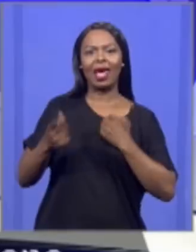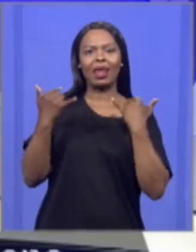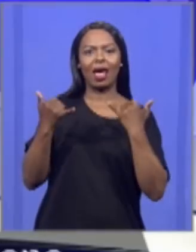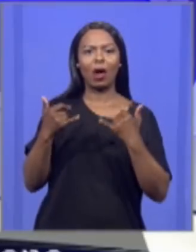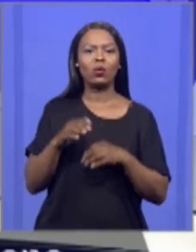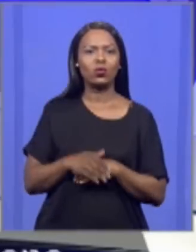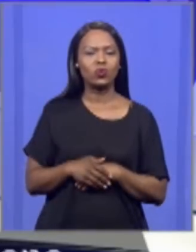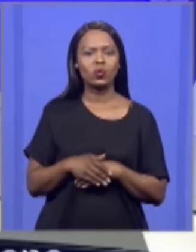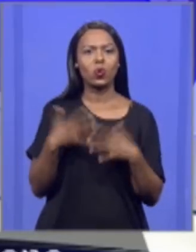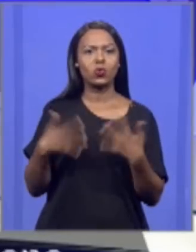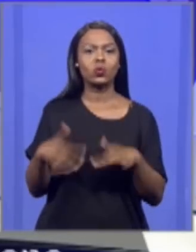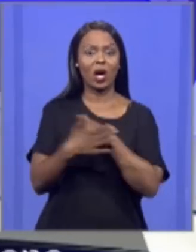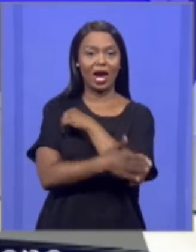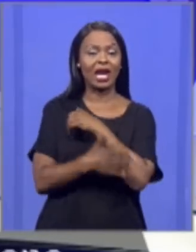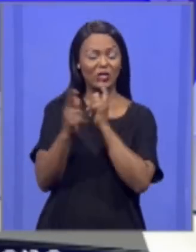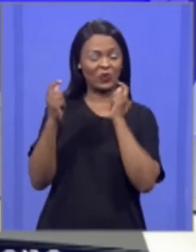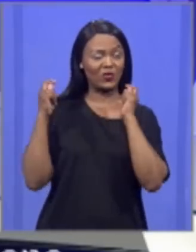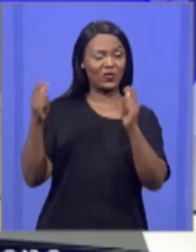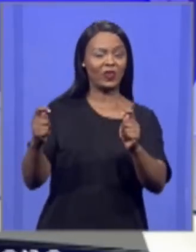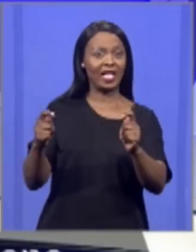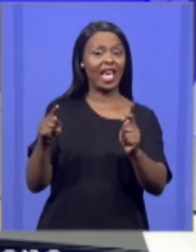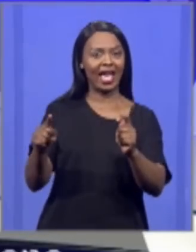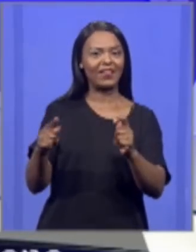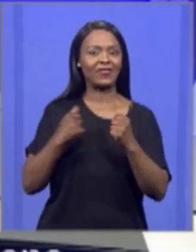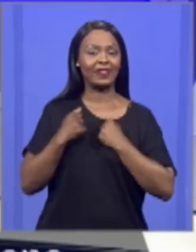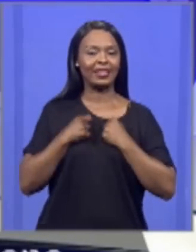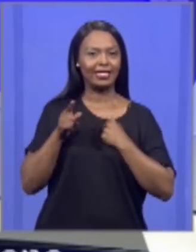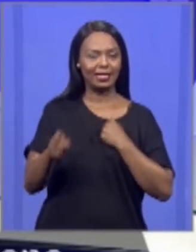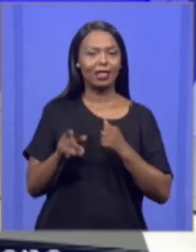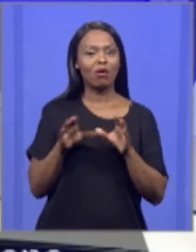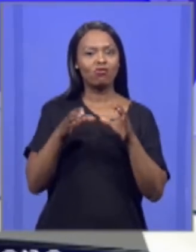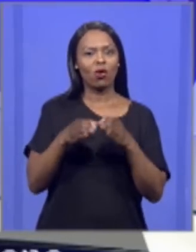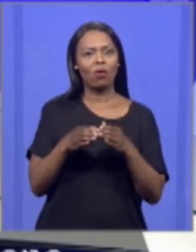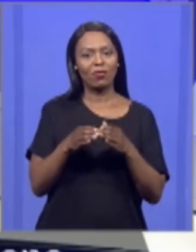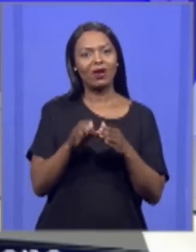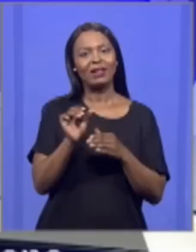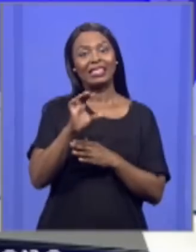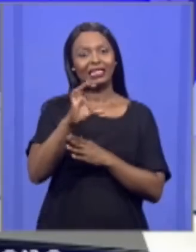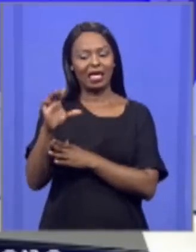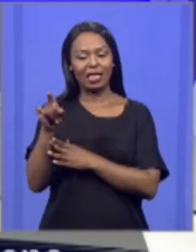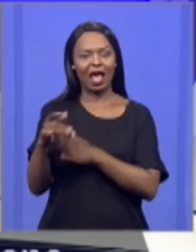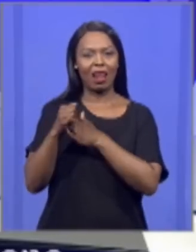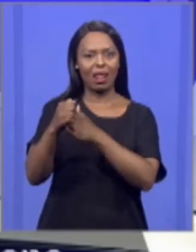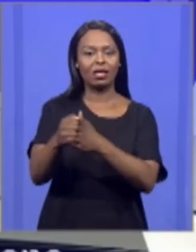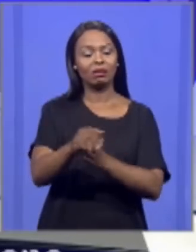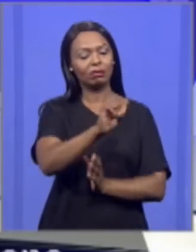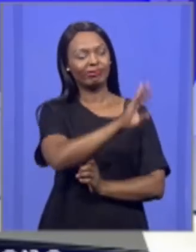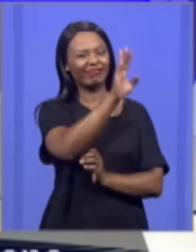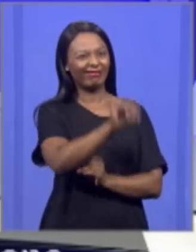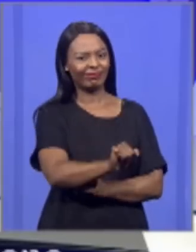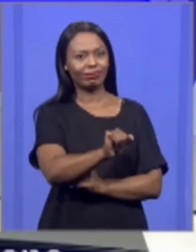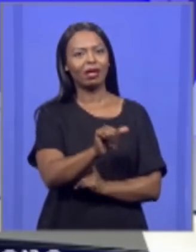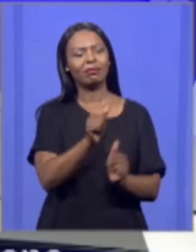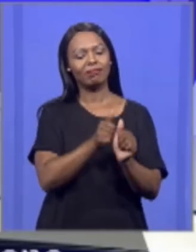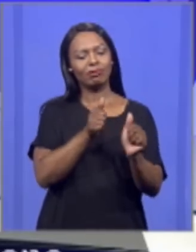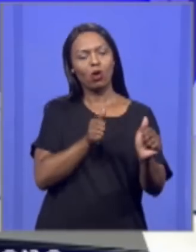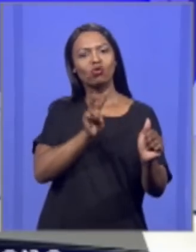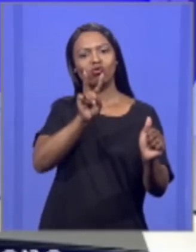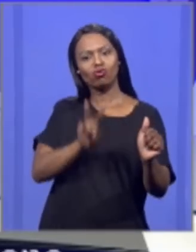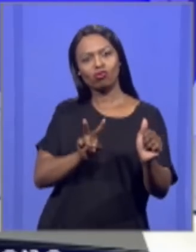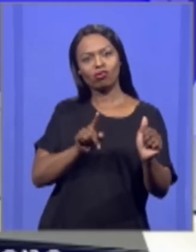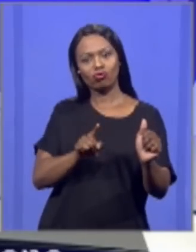le be le tloga letile. Ga bjalo Rwanda e maemong a pele go Group C mola Afrika Borwa e le maemong a